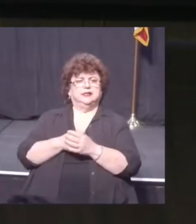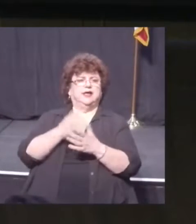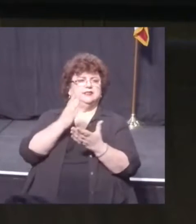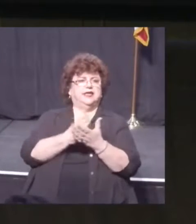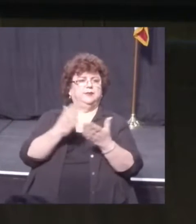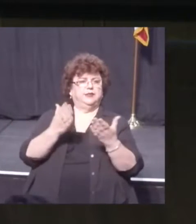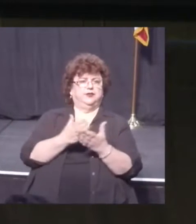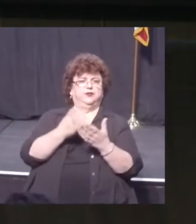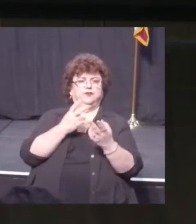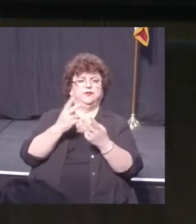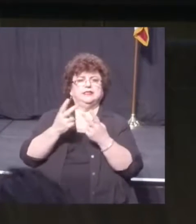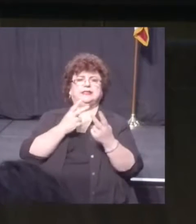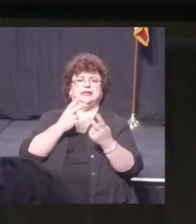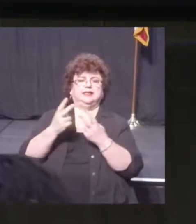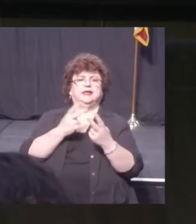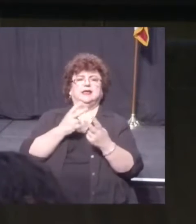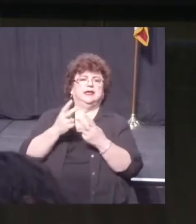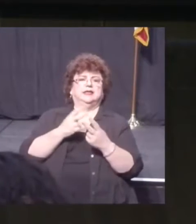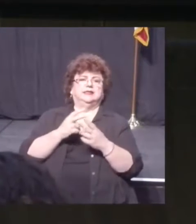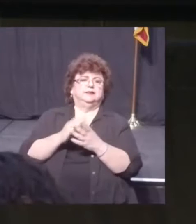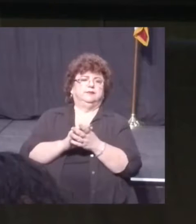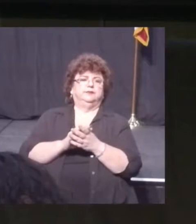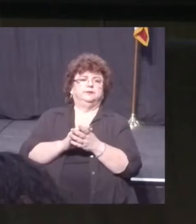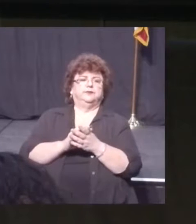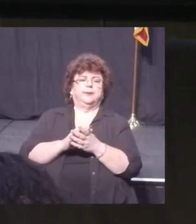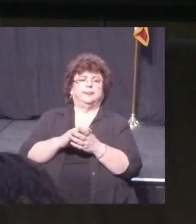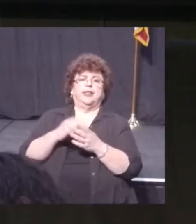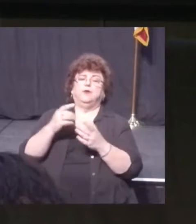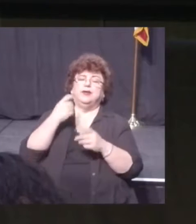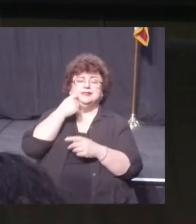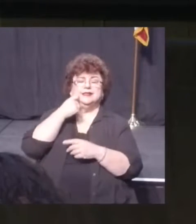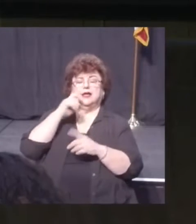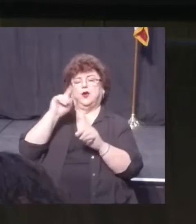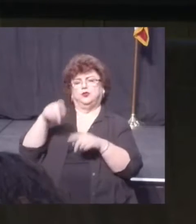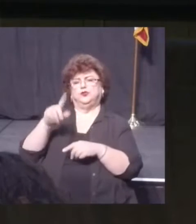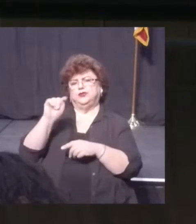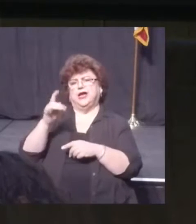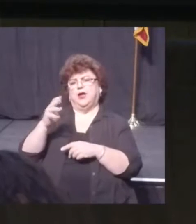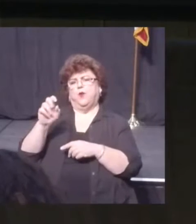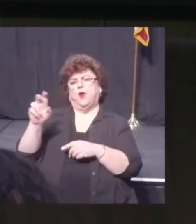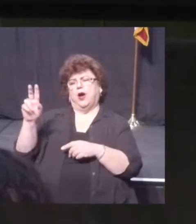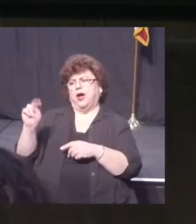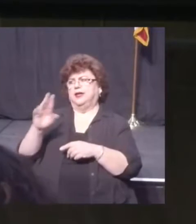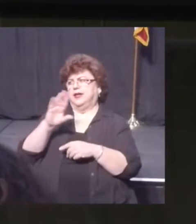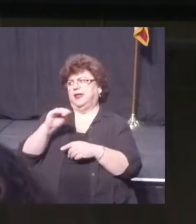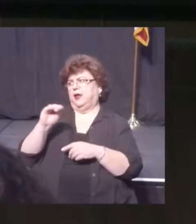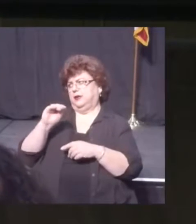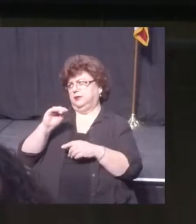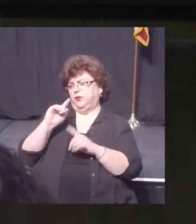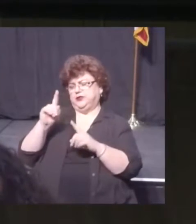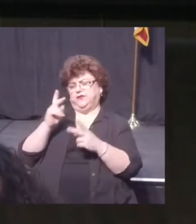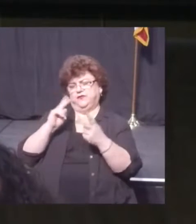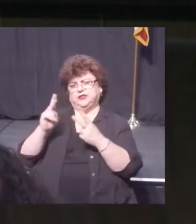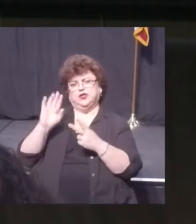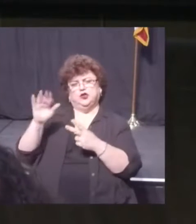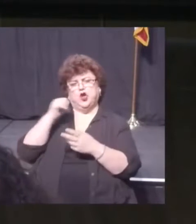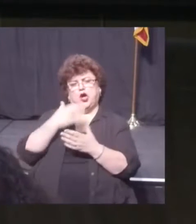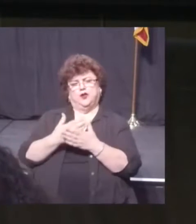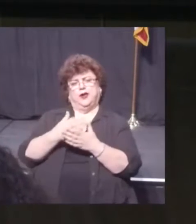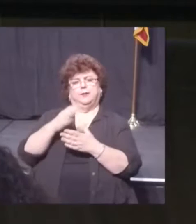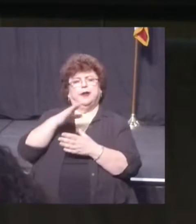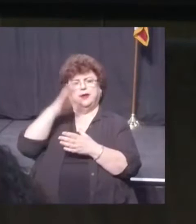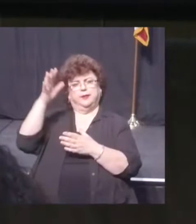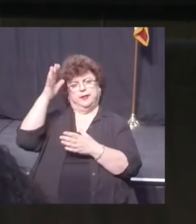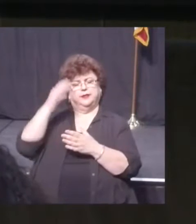route from Taiwan, where they visited their granddaughter and her parents before returning home to